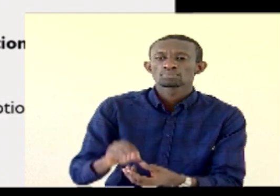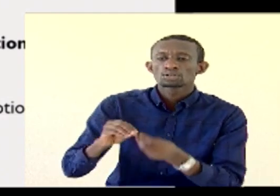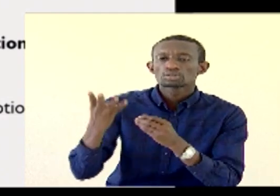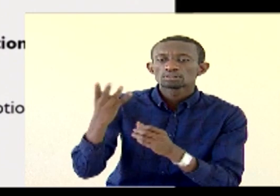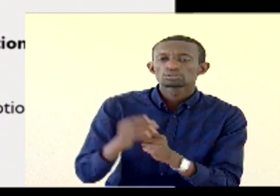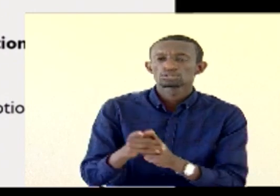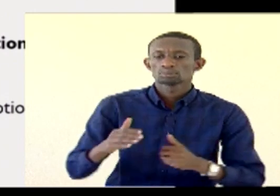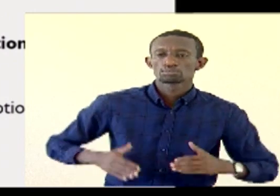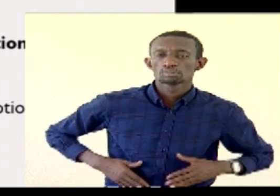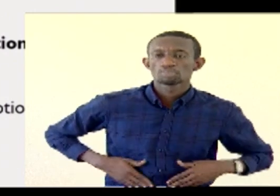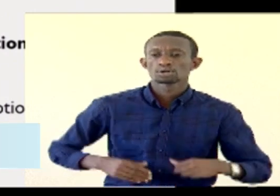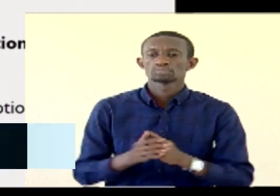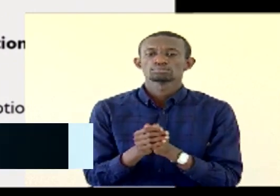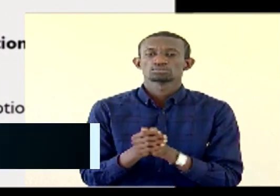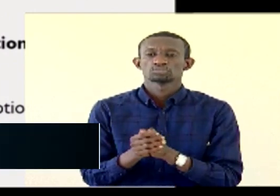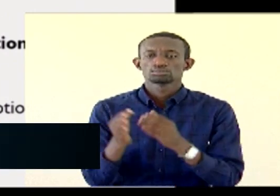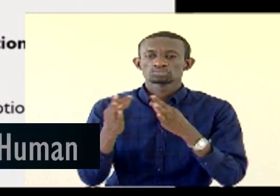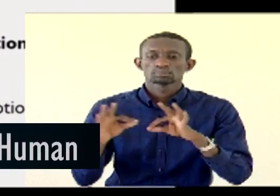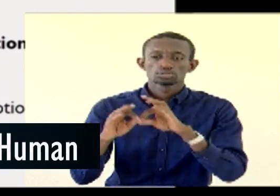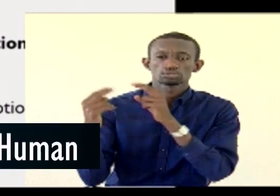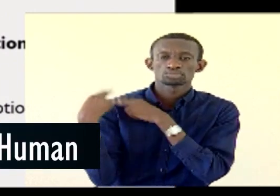question is saying the kidney function is achieved by